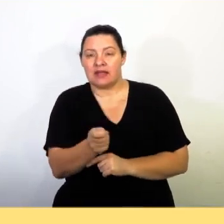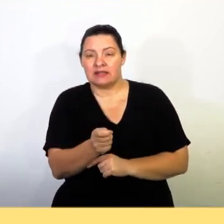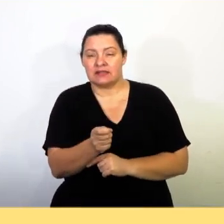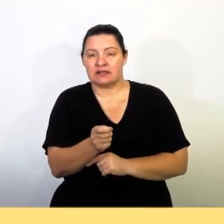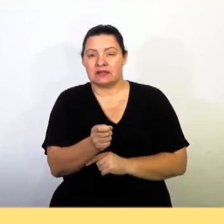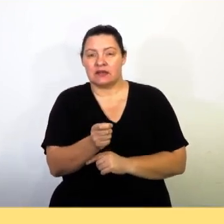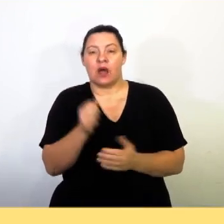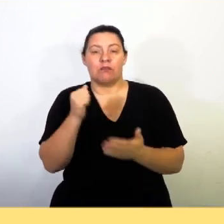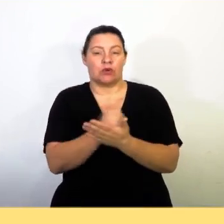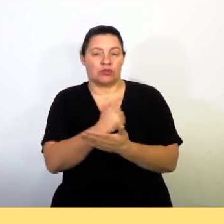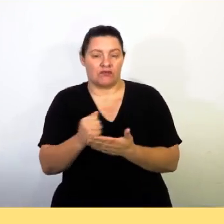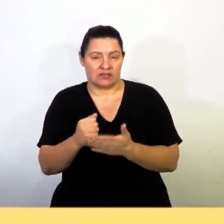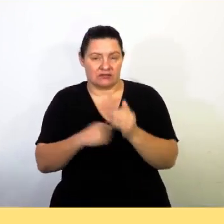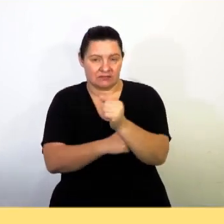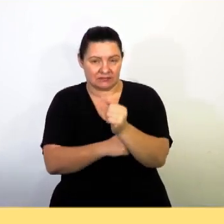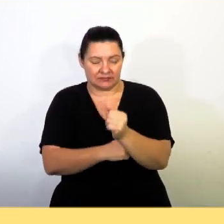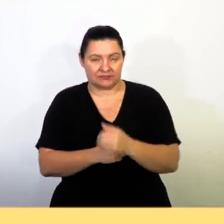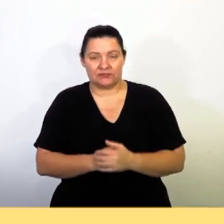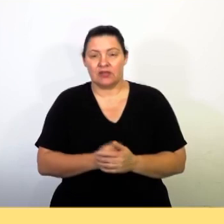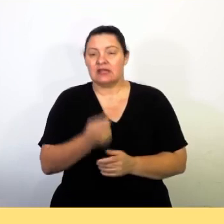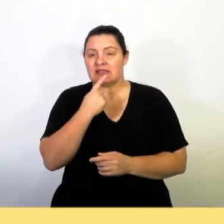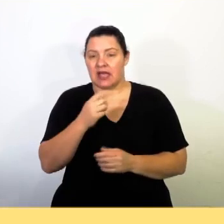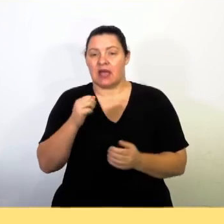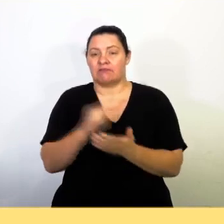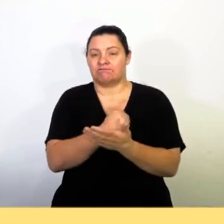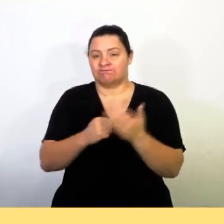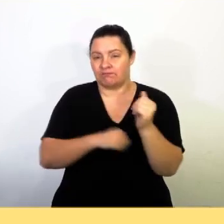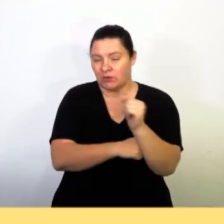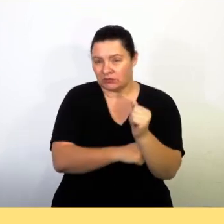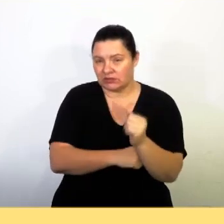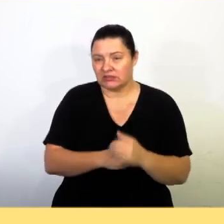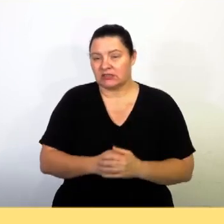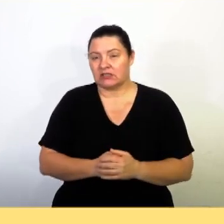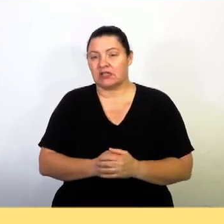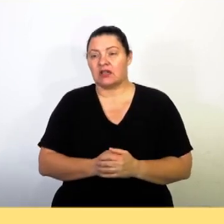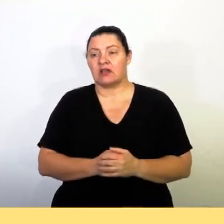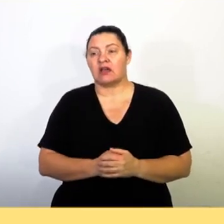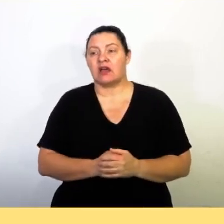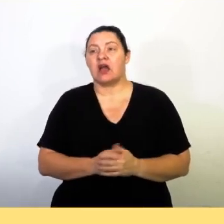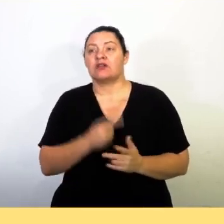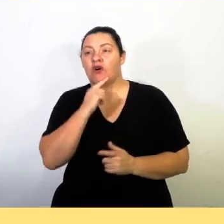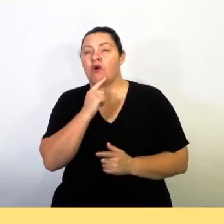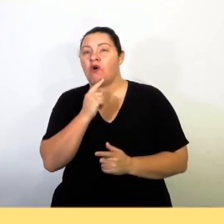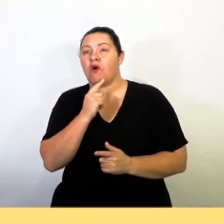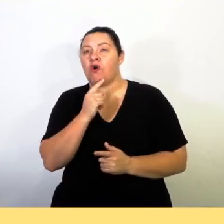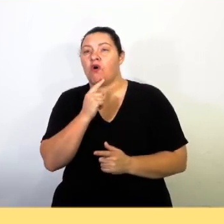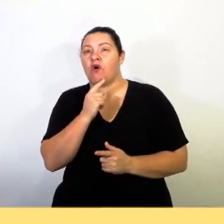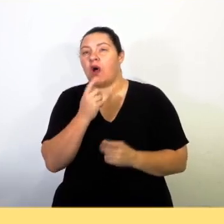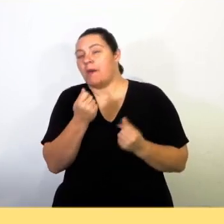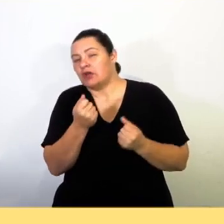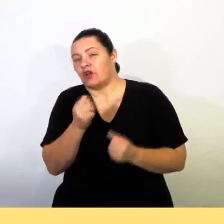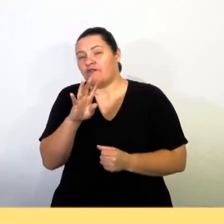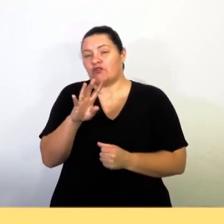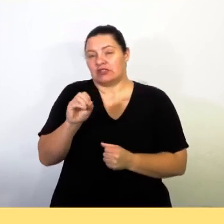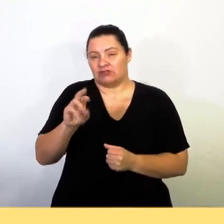we've paid the post office. We're going to say post office, and the amount is 40